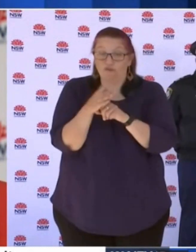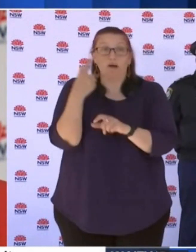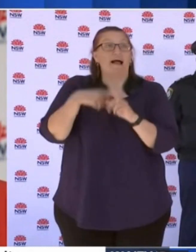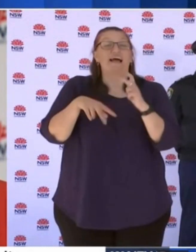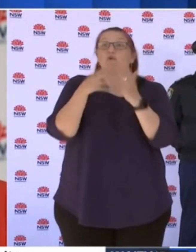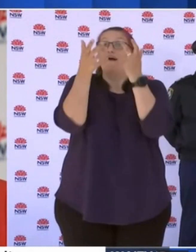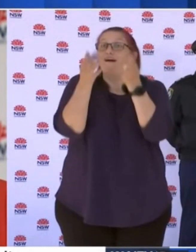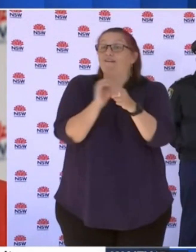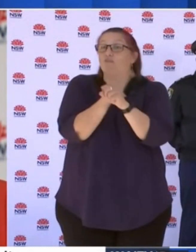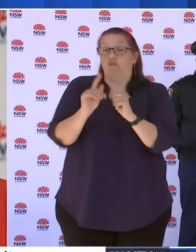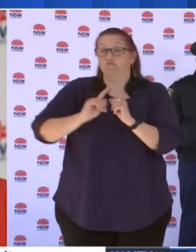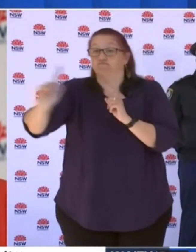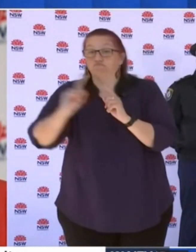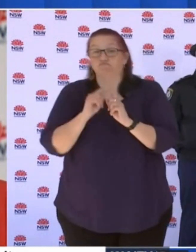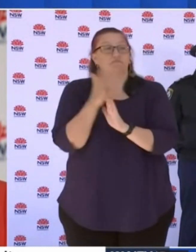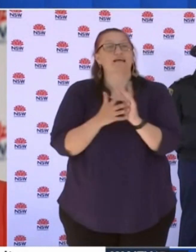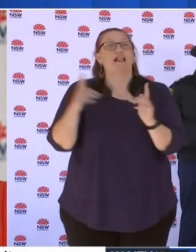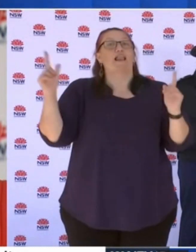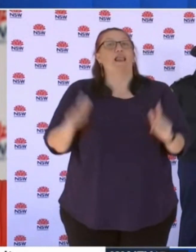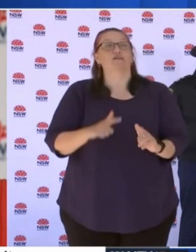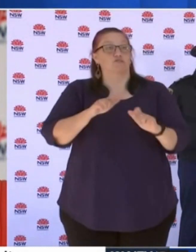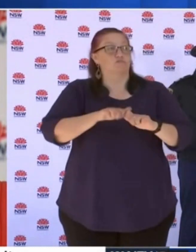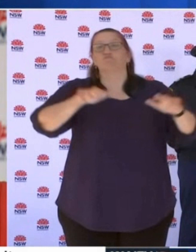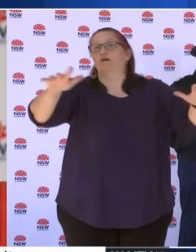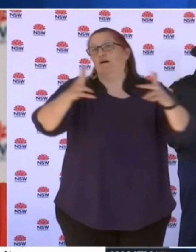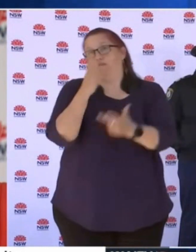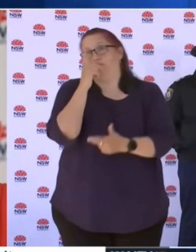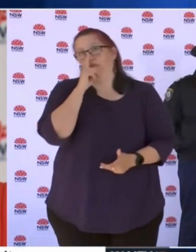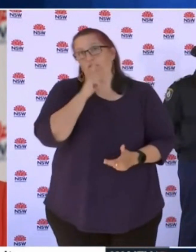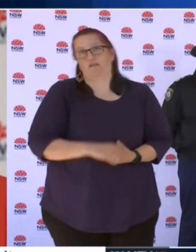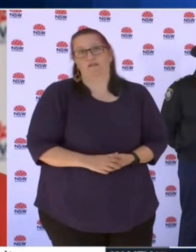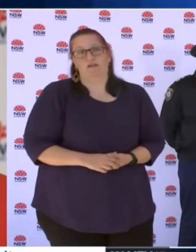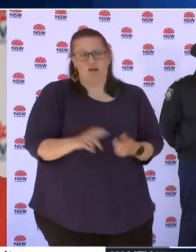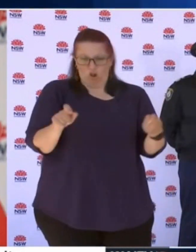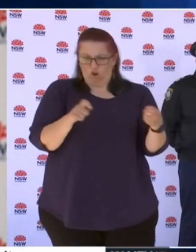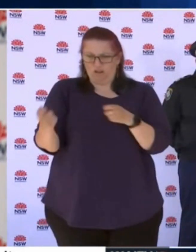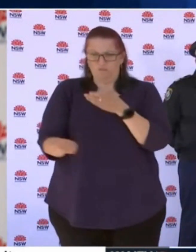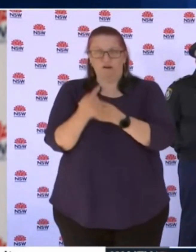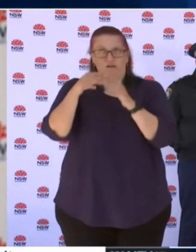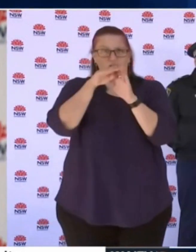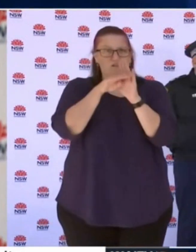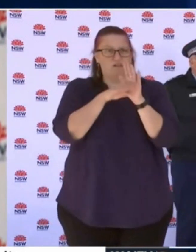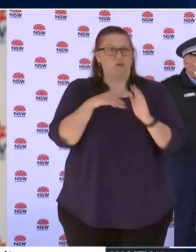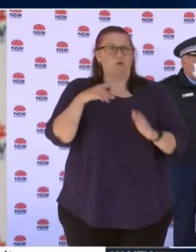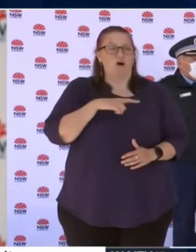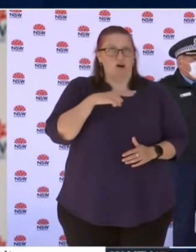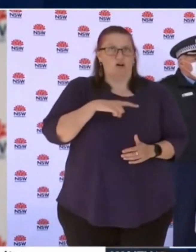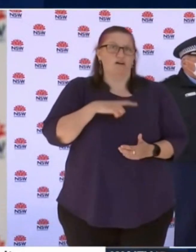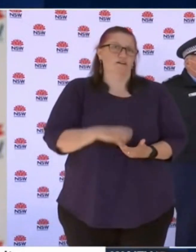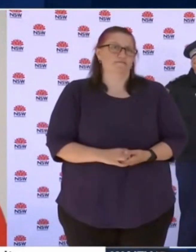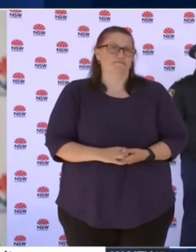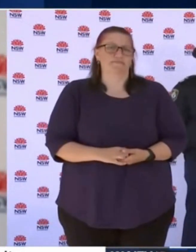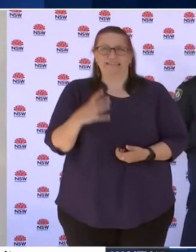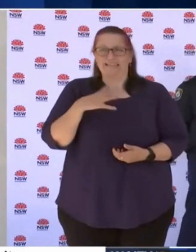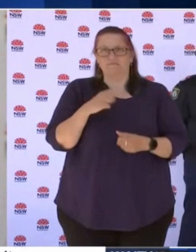are effective. But they do rely on individuals taking those steps. Dr. Chant, can I just ask you about